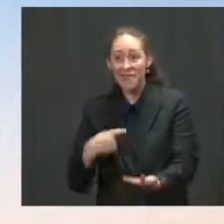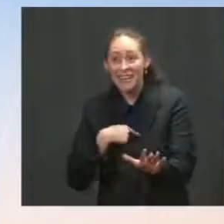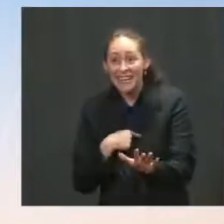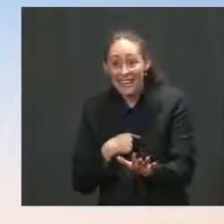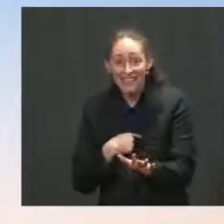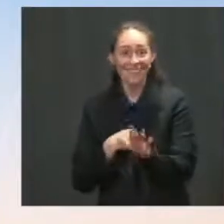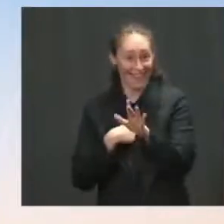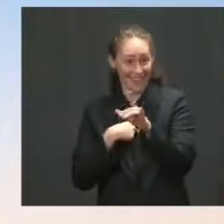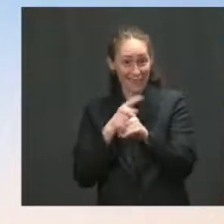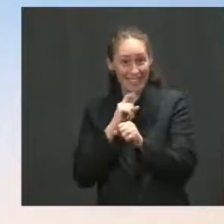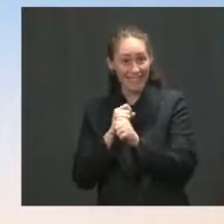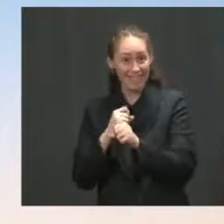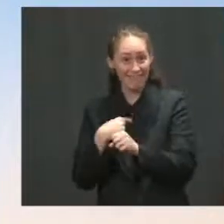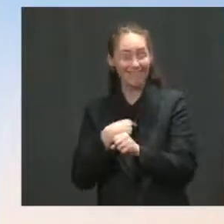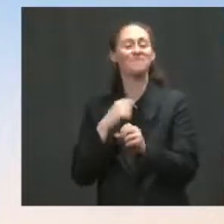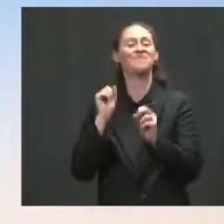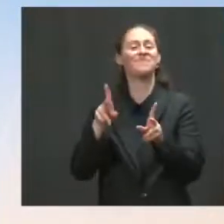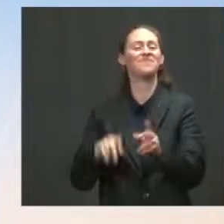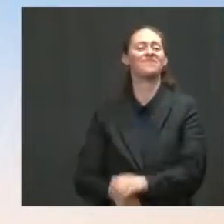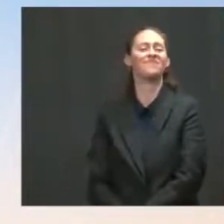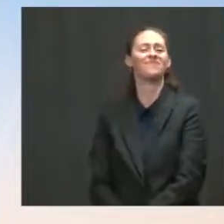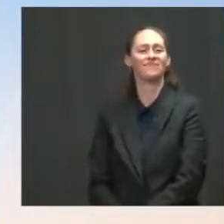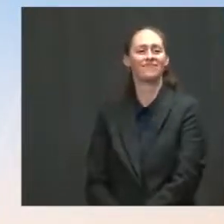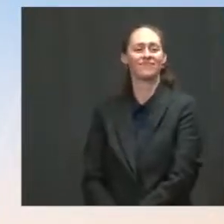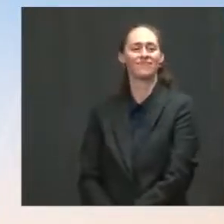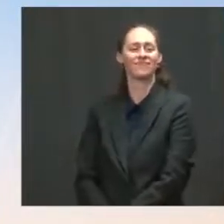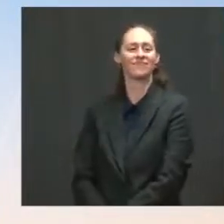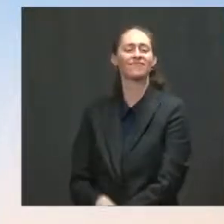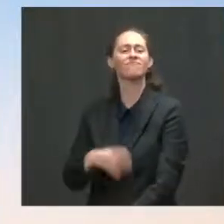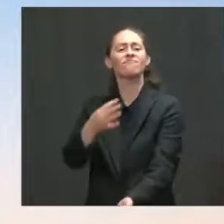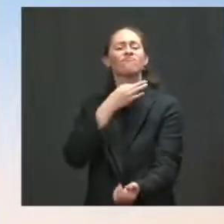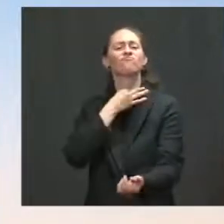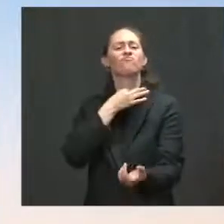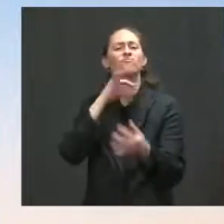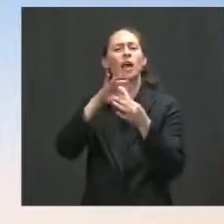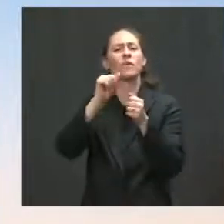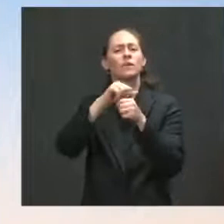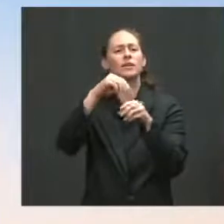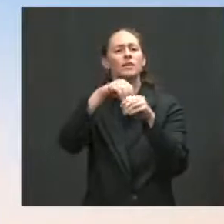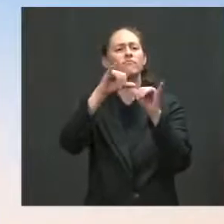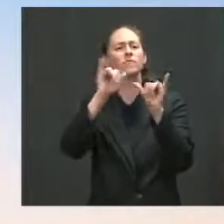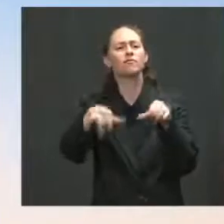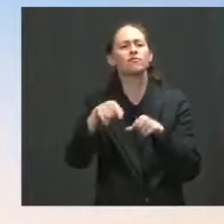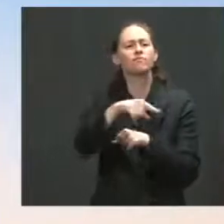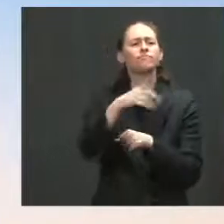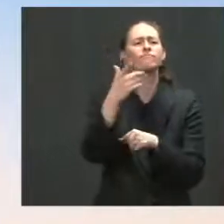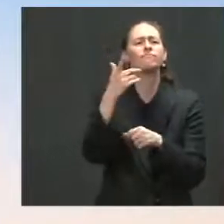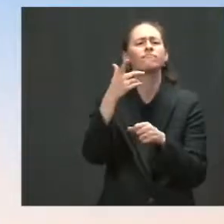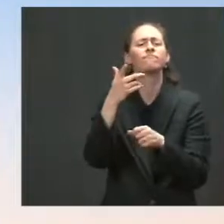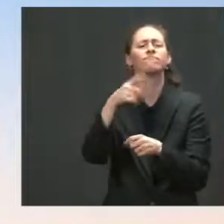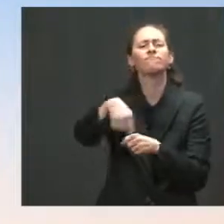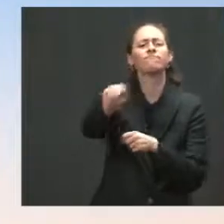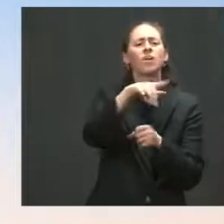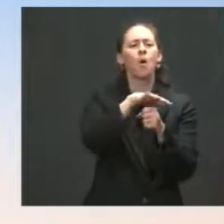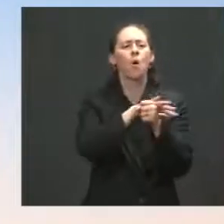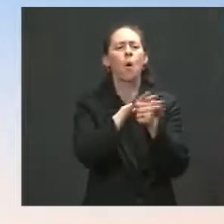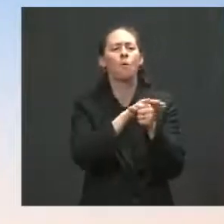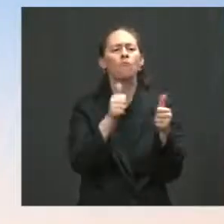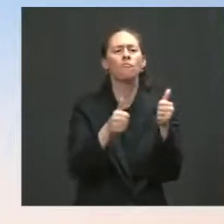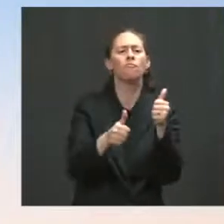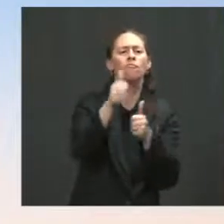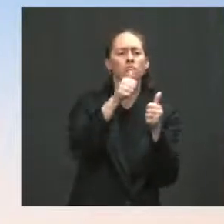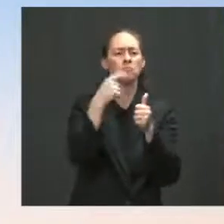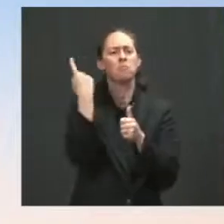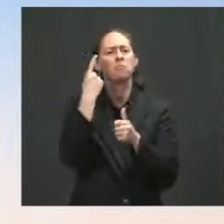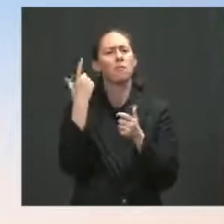everyone. On infrastructure, when you talk to local officials about this, they're really excited about the possibilities of what might happen, but they can't say with